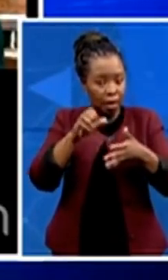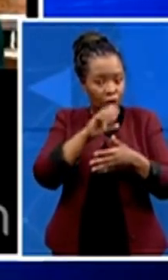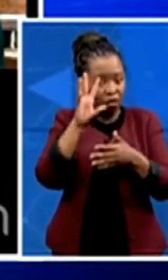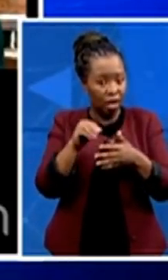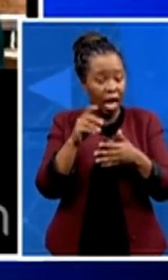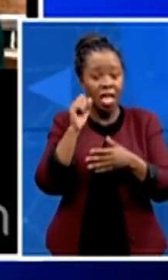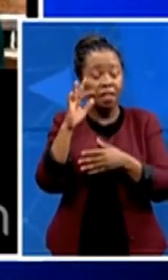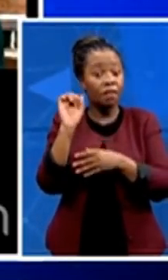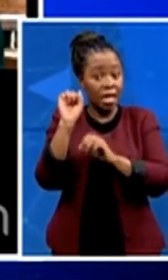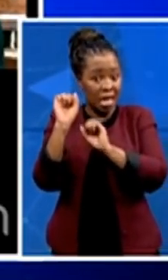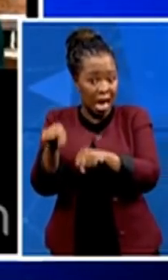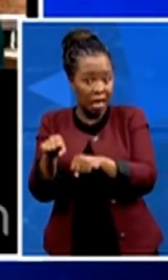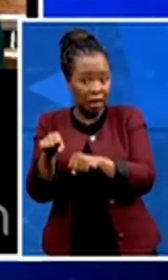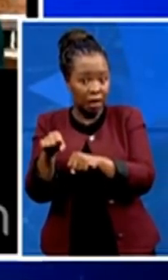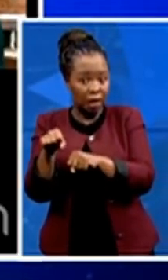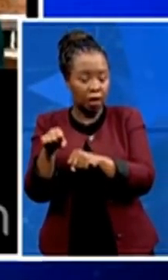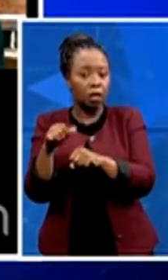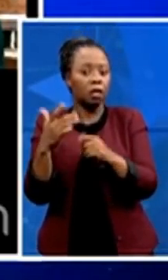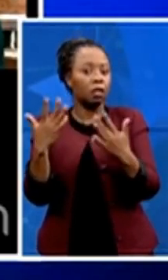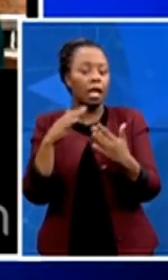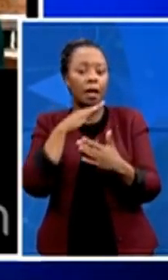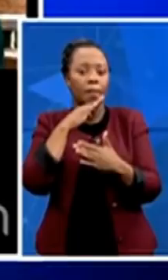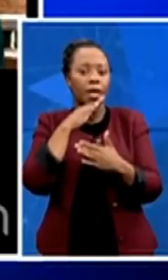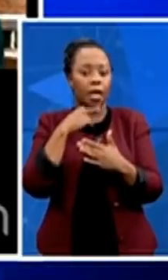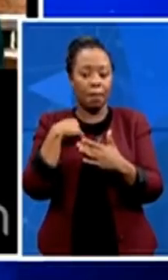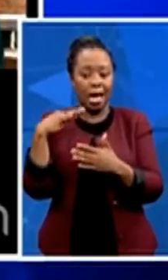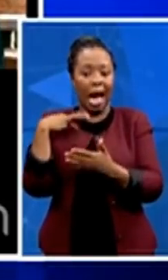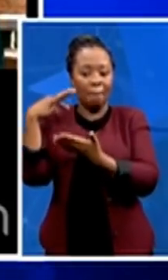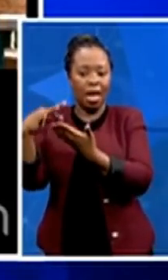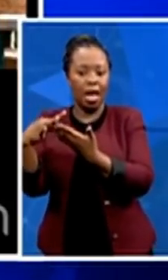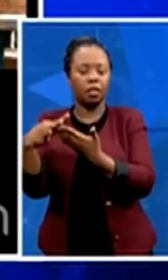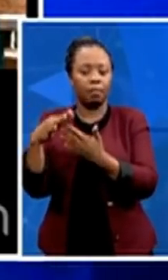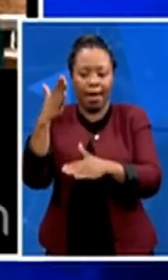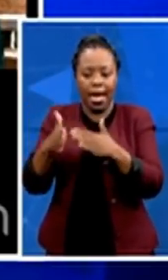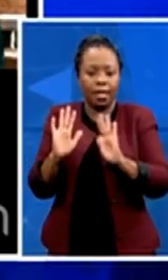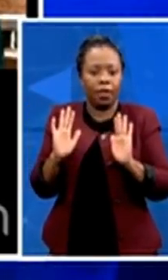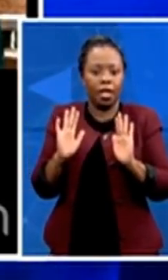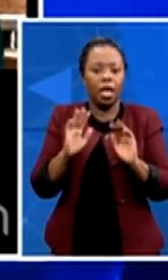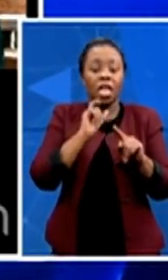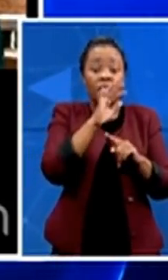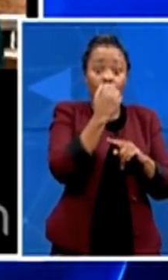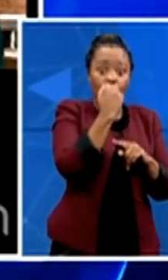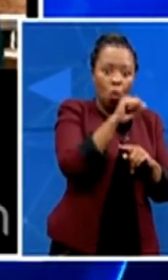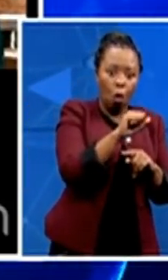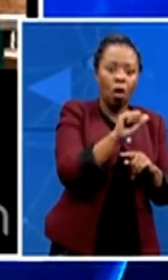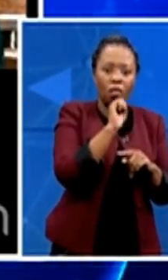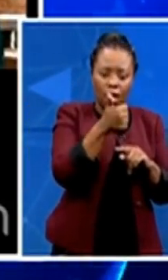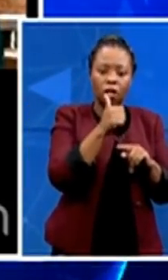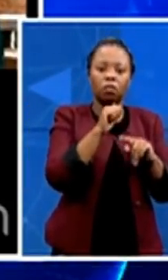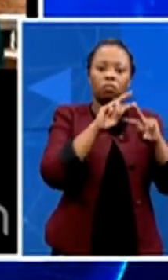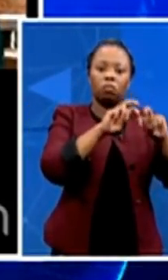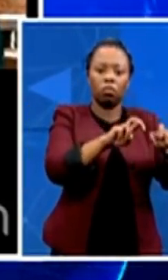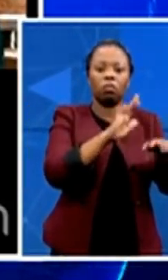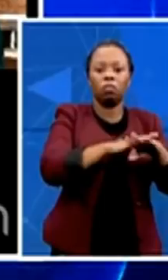end of me as the applicant. If it is not, then I must get a remedy. Mr. Mpofu, your 10 minutes protection time